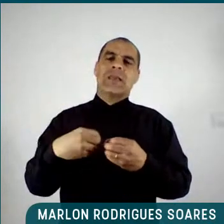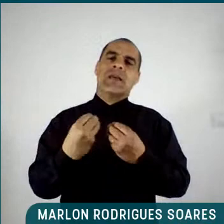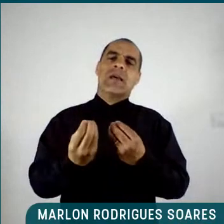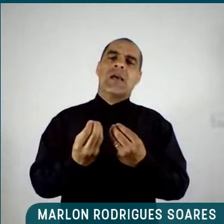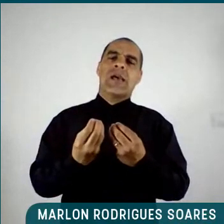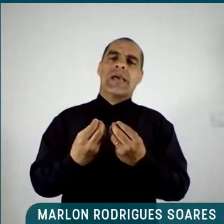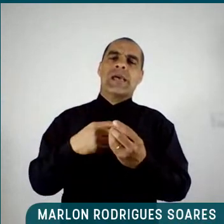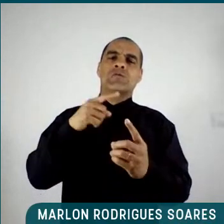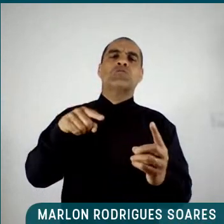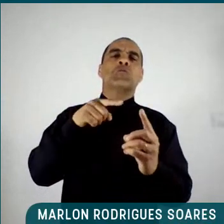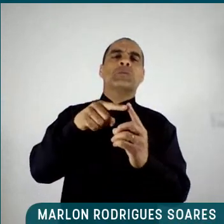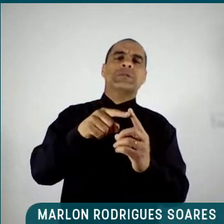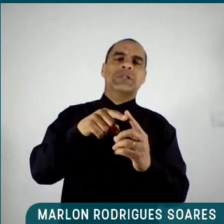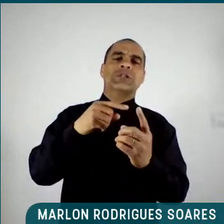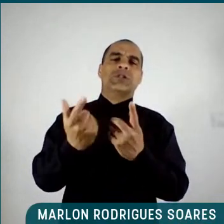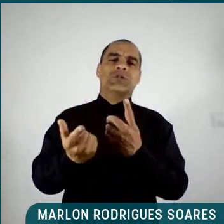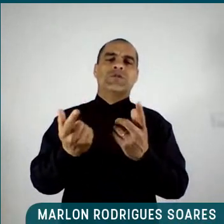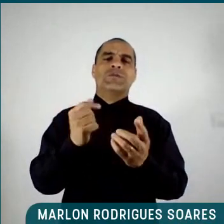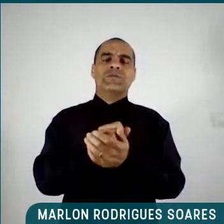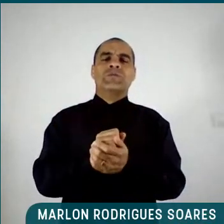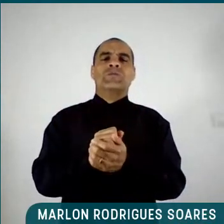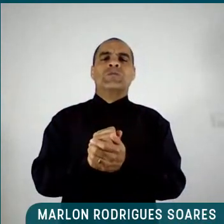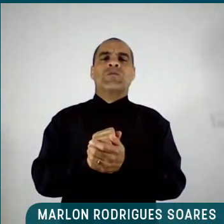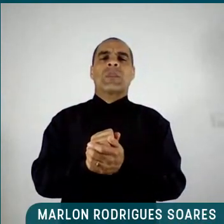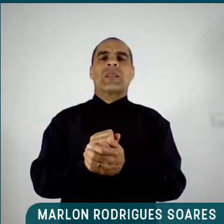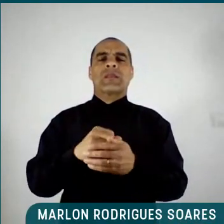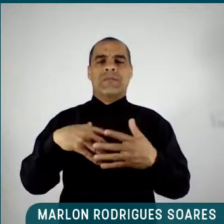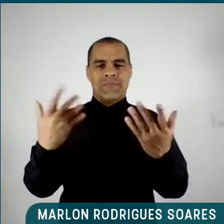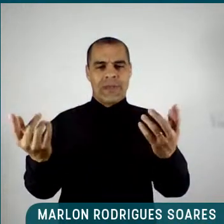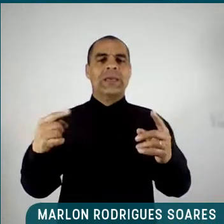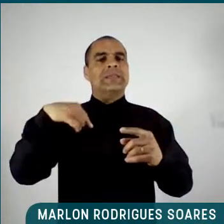and understand a bit the idea of